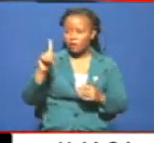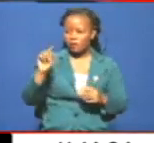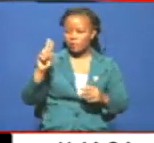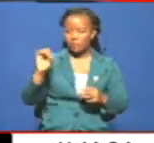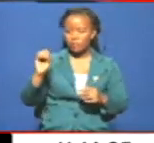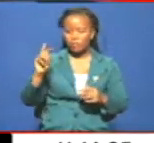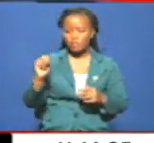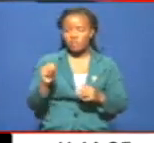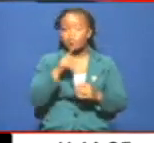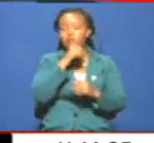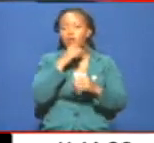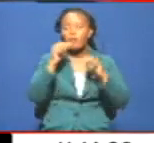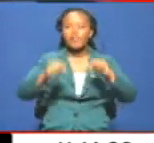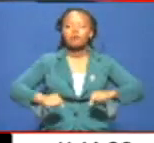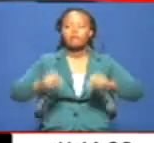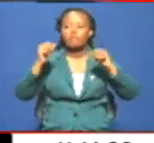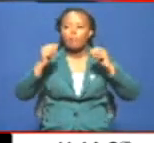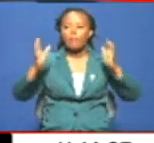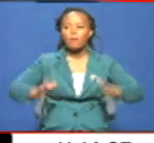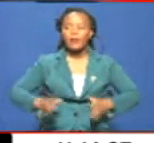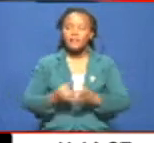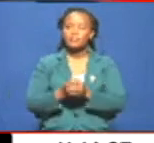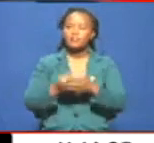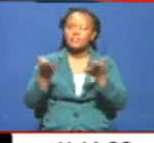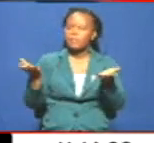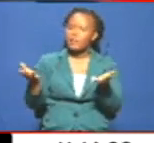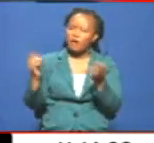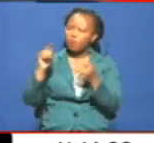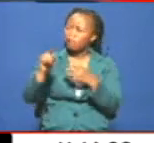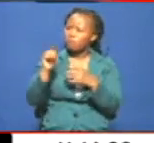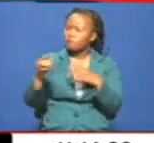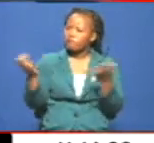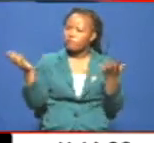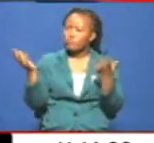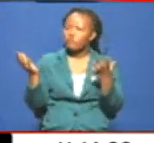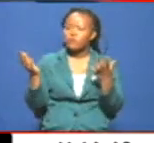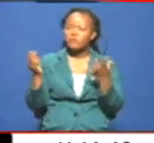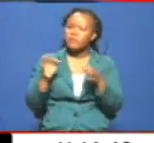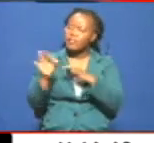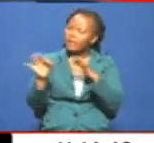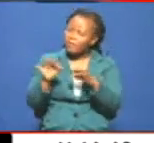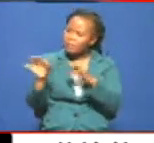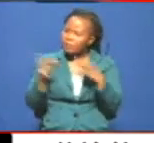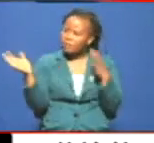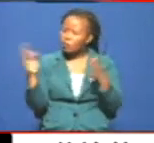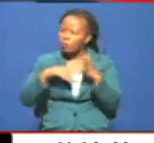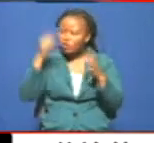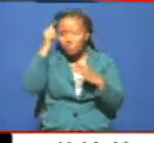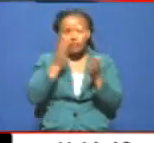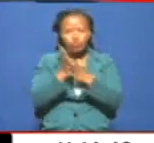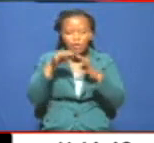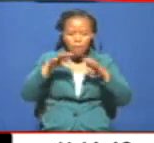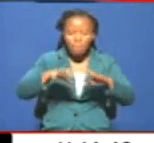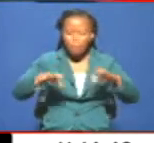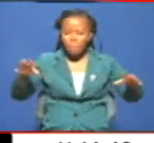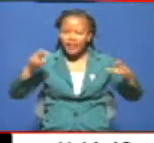Burn Manufacturing. Kelvin, could you just take us through the what you find out in terms of market research when we are talking to